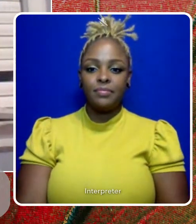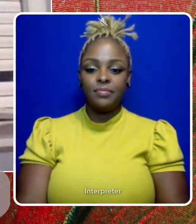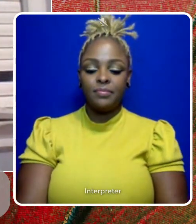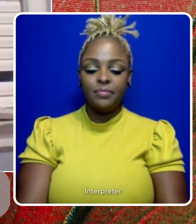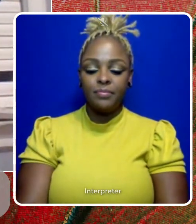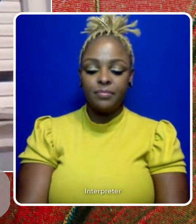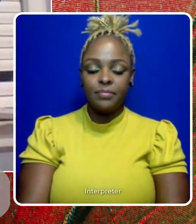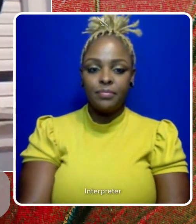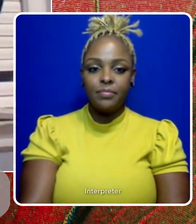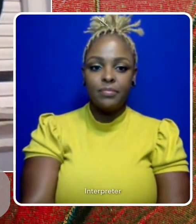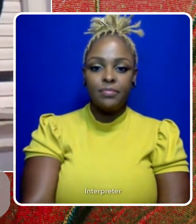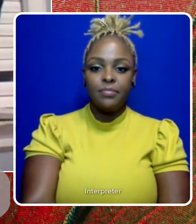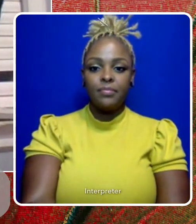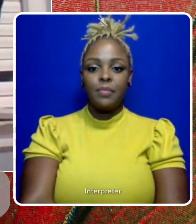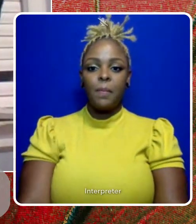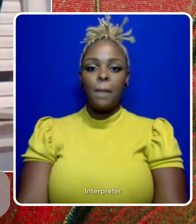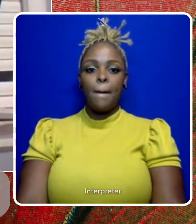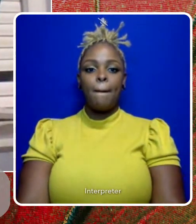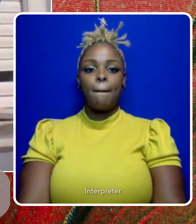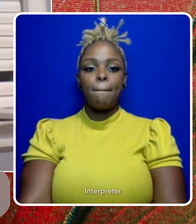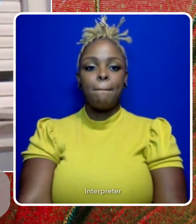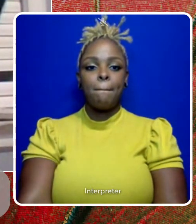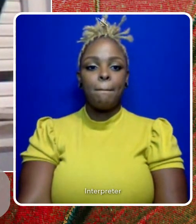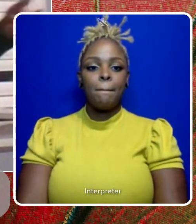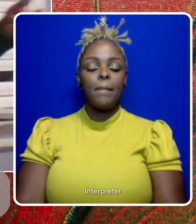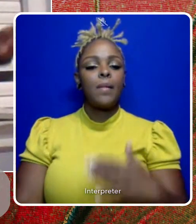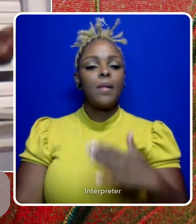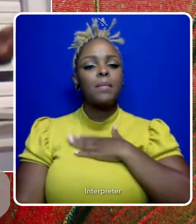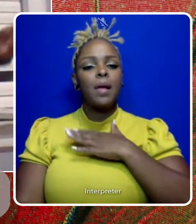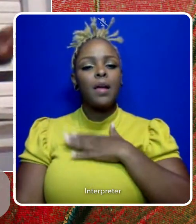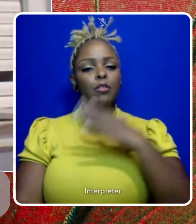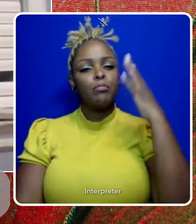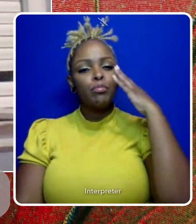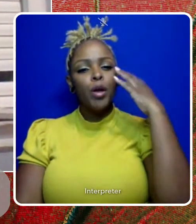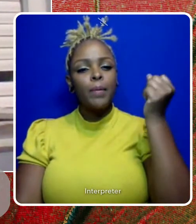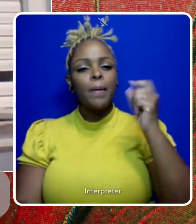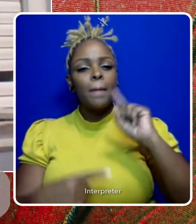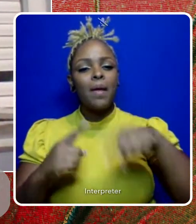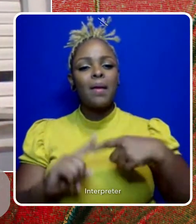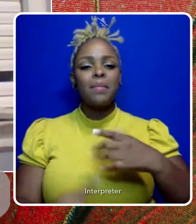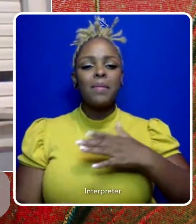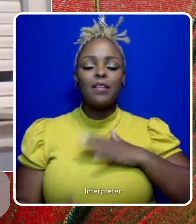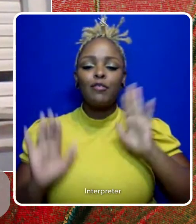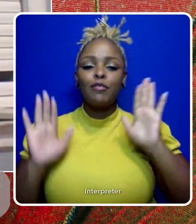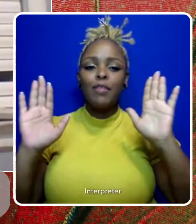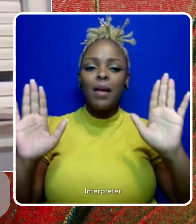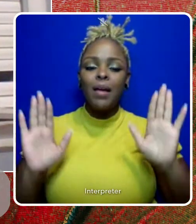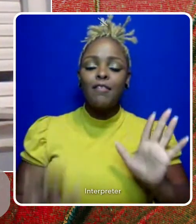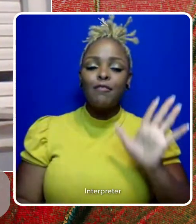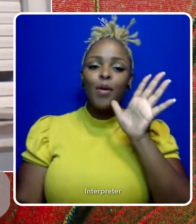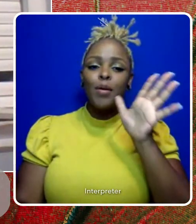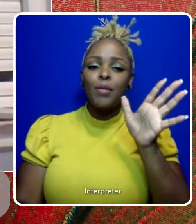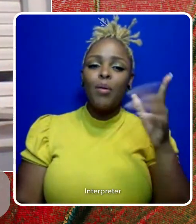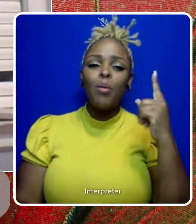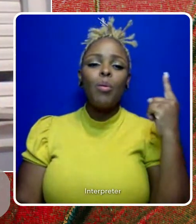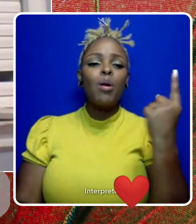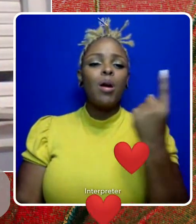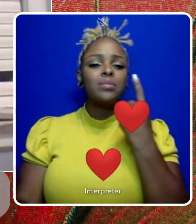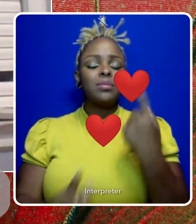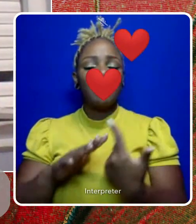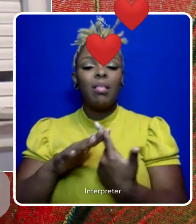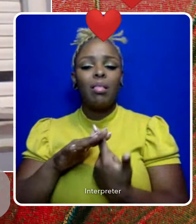My memories of my great-grandmother are always fleeting. Her hands